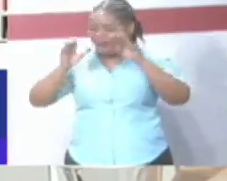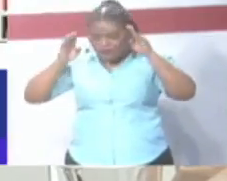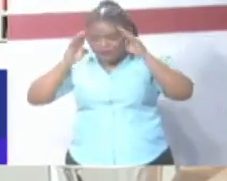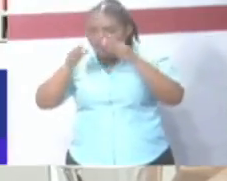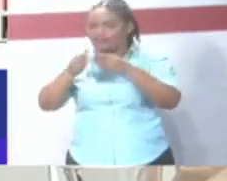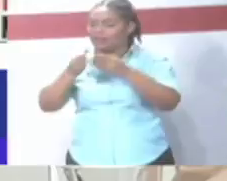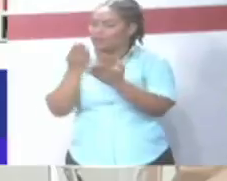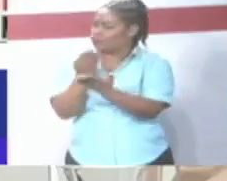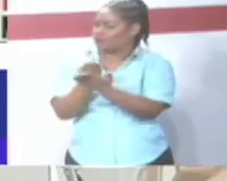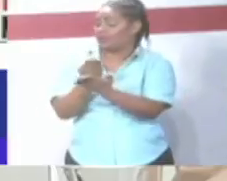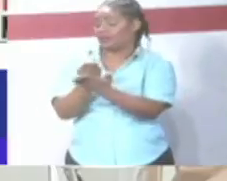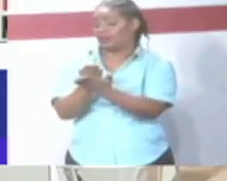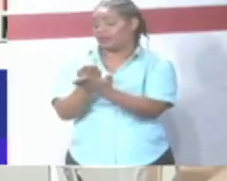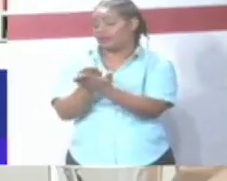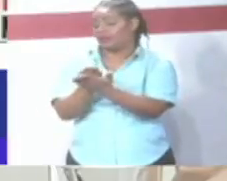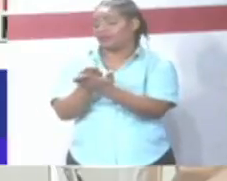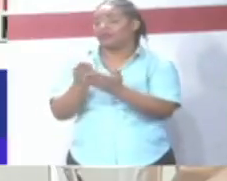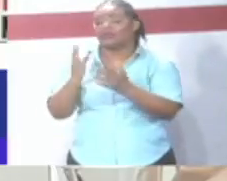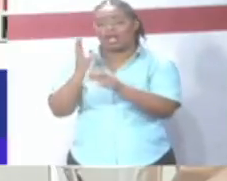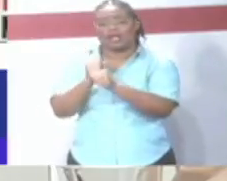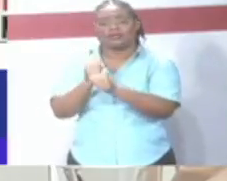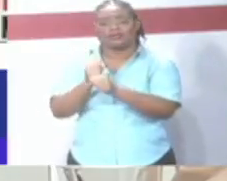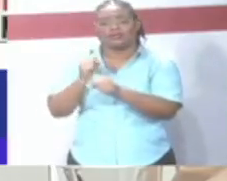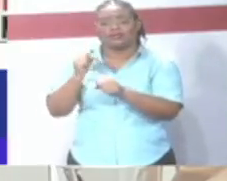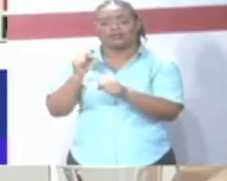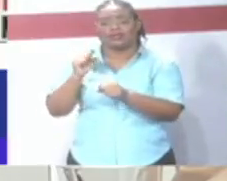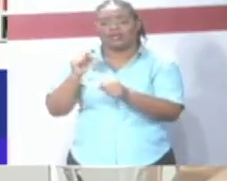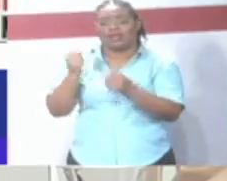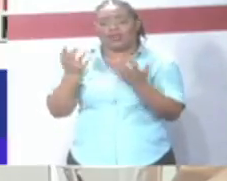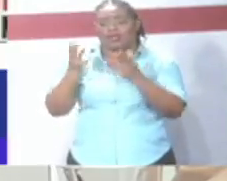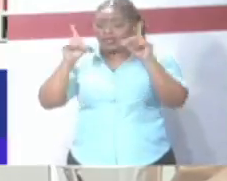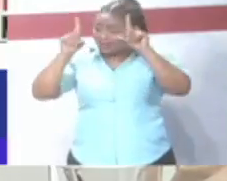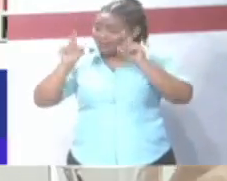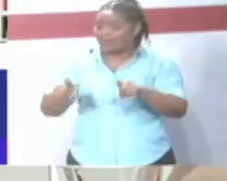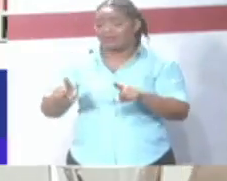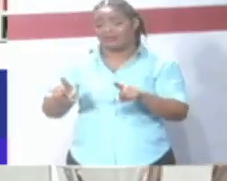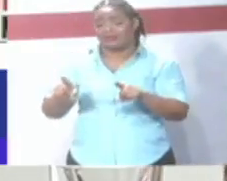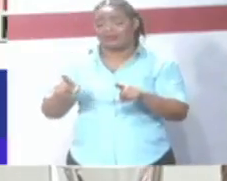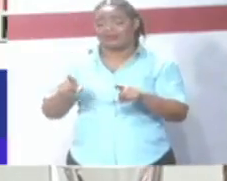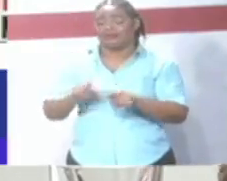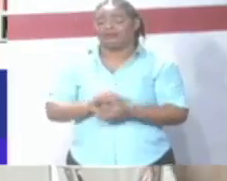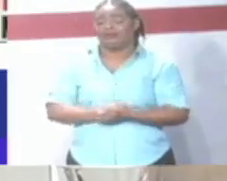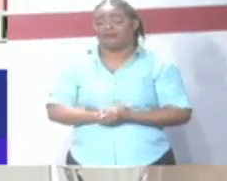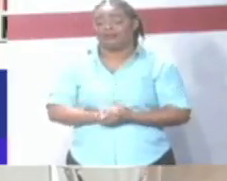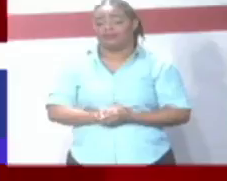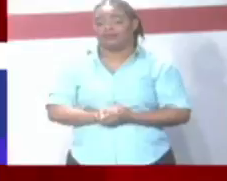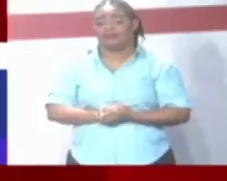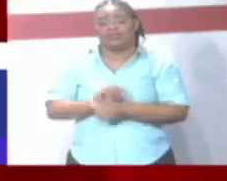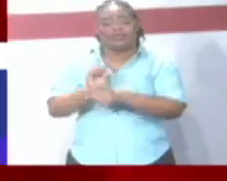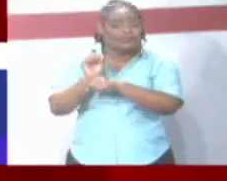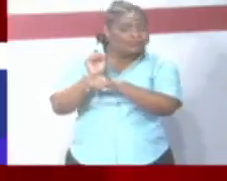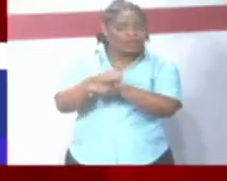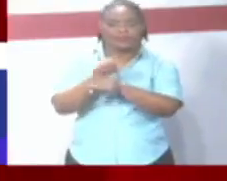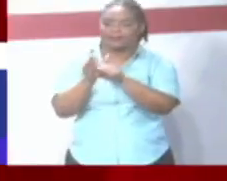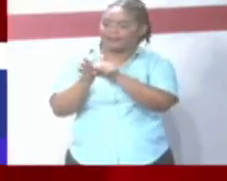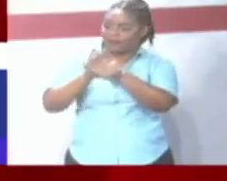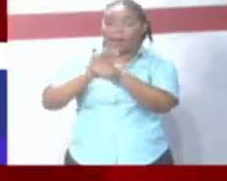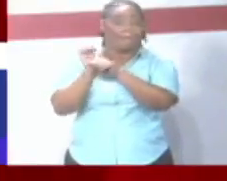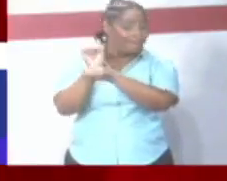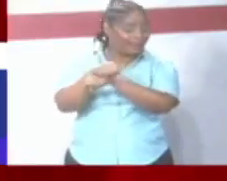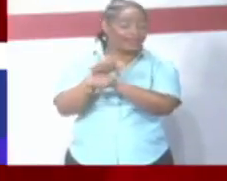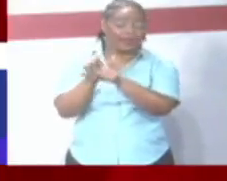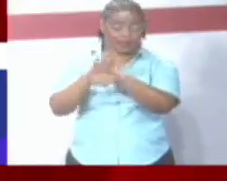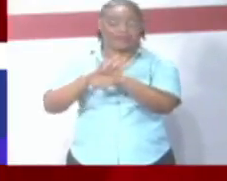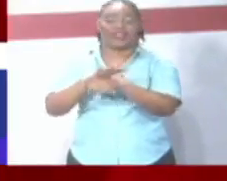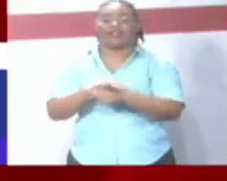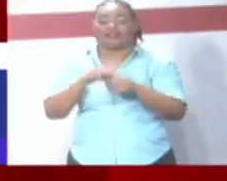receive what it needs to carry out this fight for COVID-19. Thank you, Minister. Ladies and gentlemen, that's